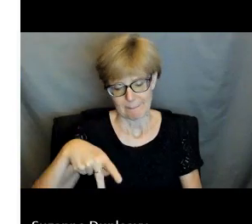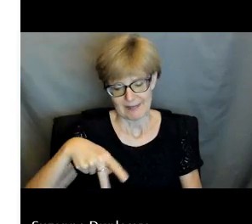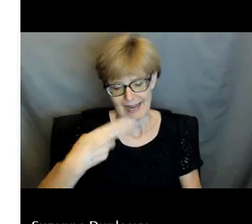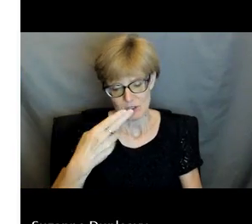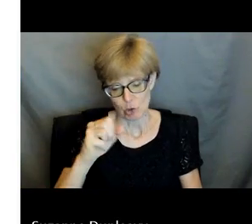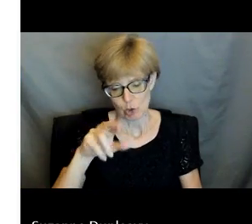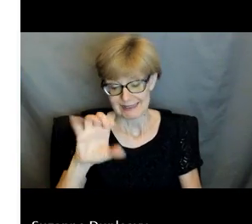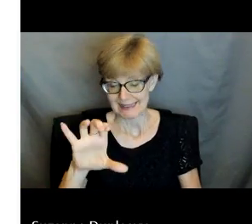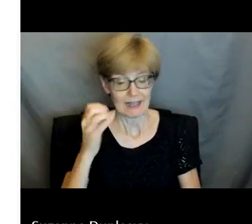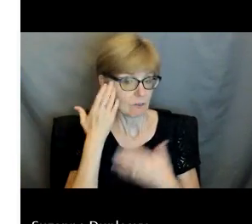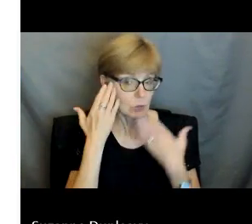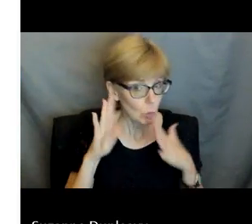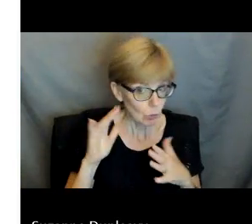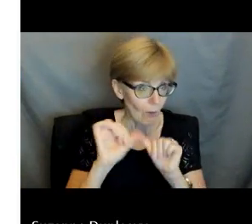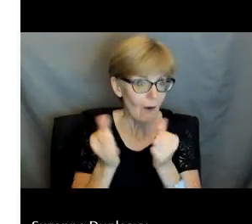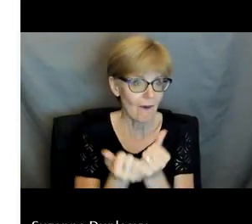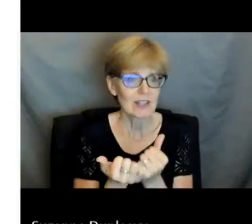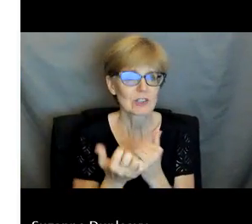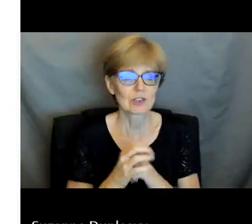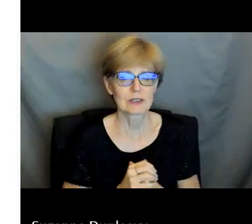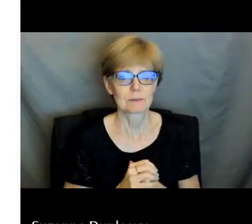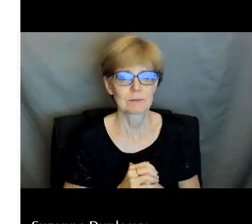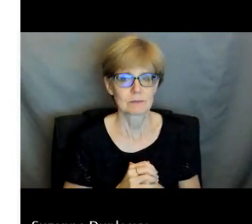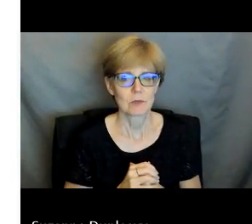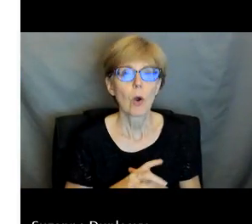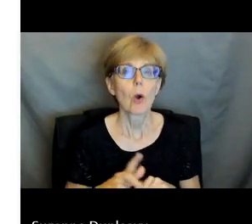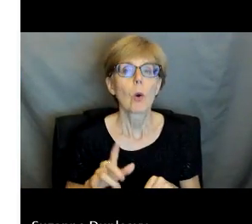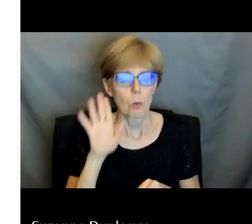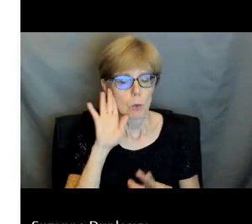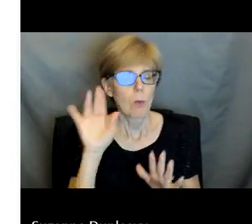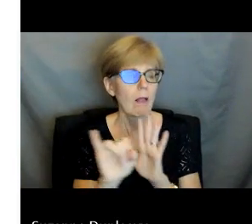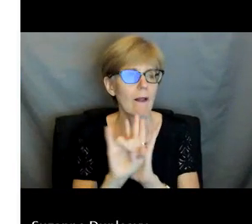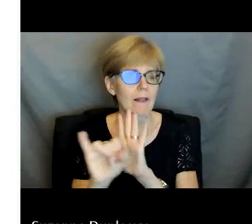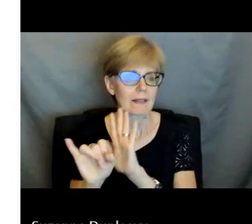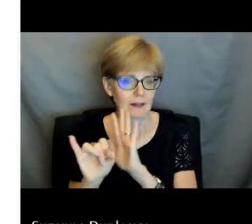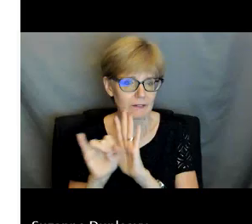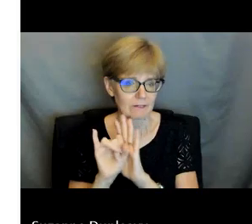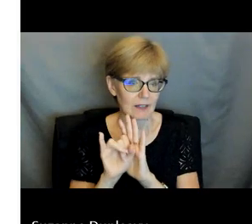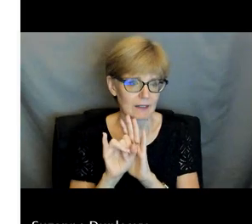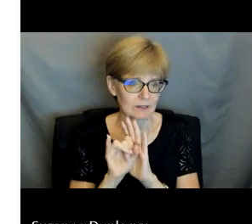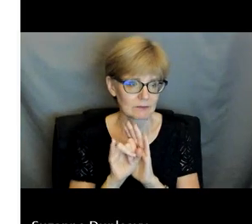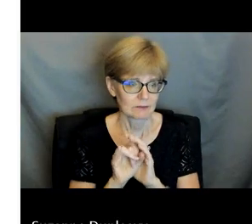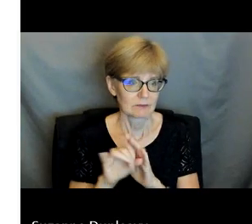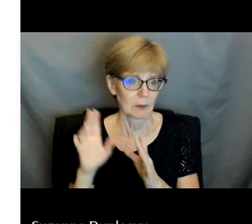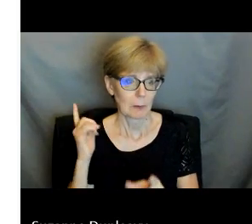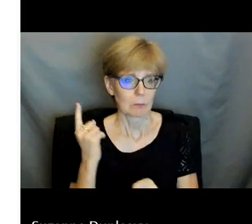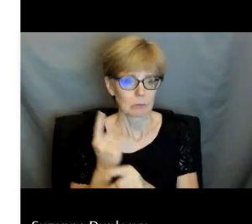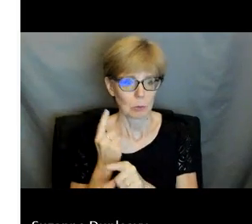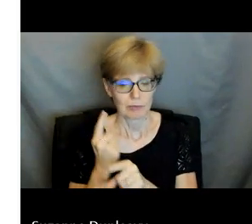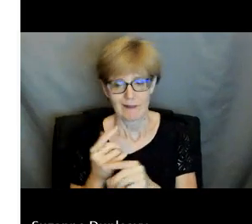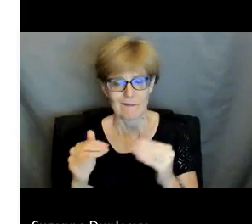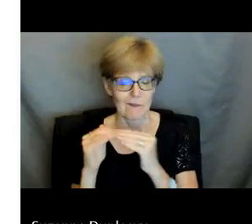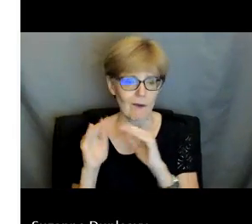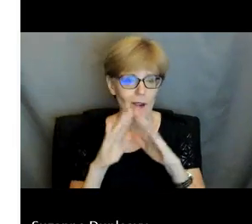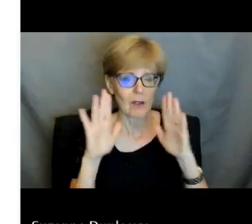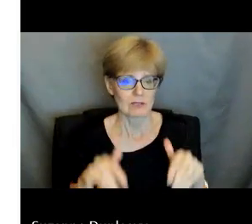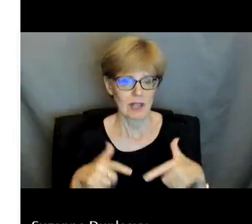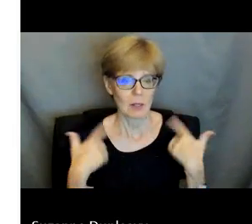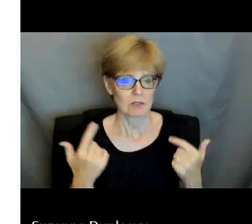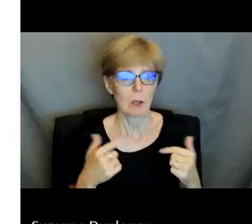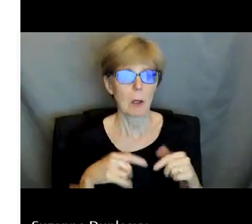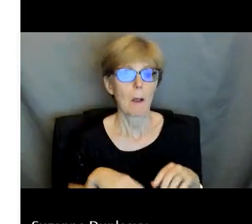with our agency. Uh, we will identify relevant fair housing laws, protected classes, as well as